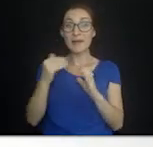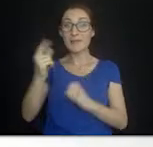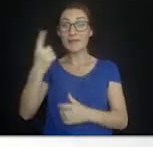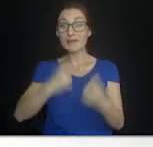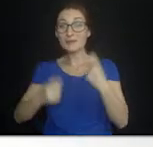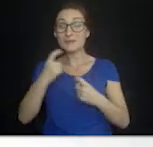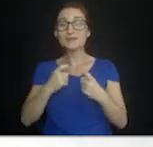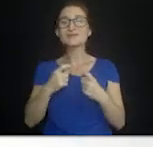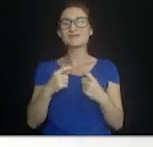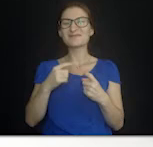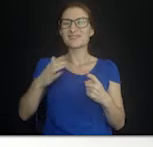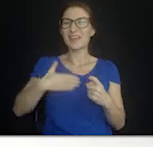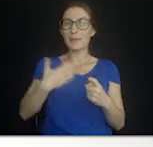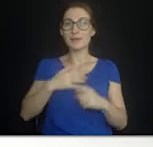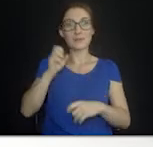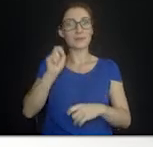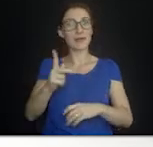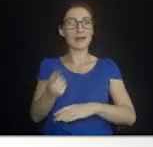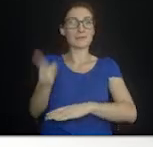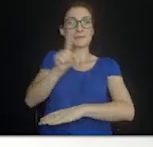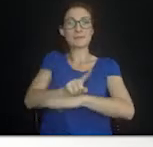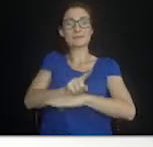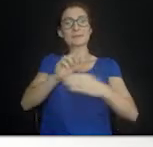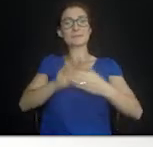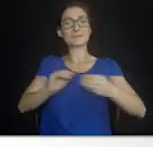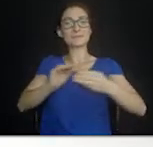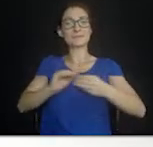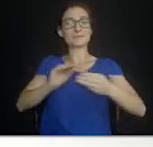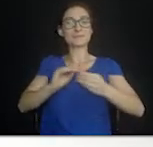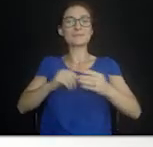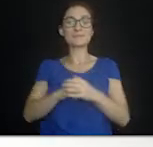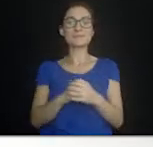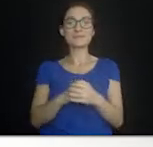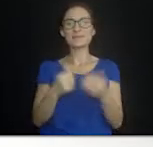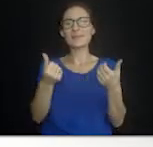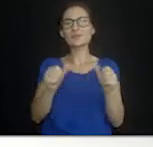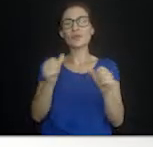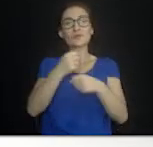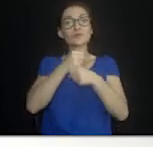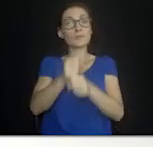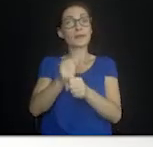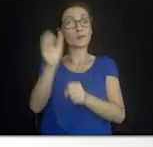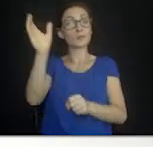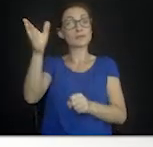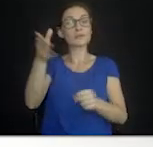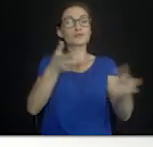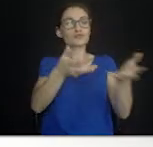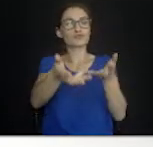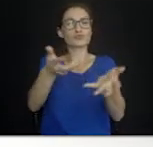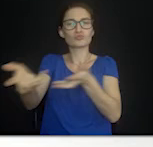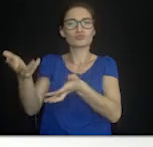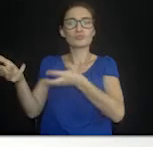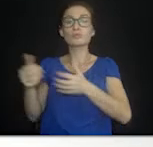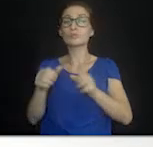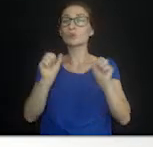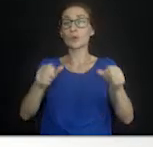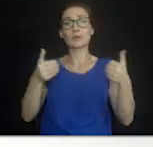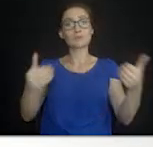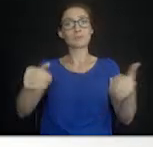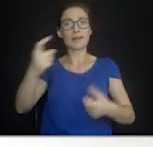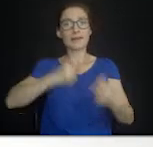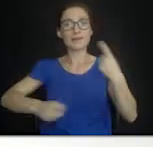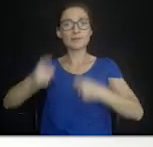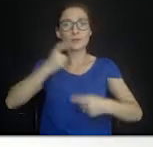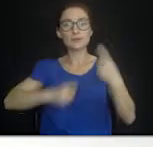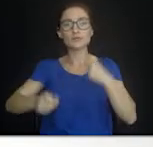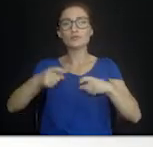happy to be back. I try to make my presentations very interactive, so please feel free to ask questions as we're going along.